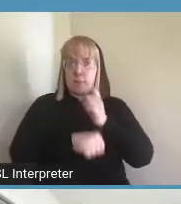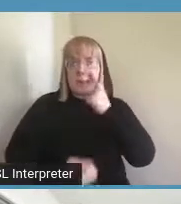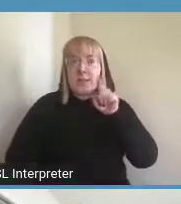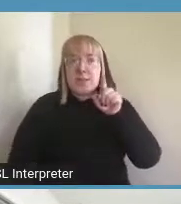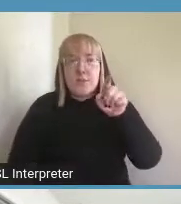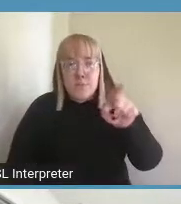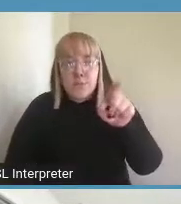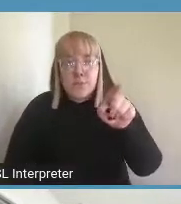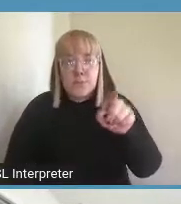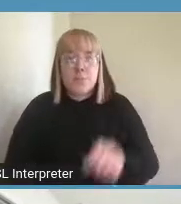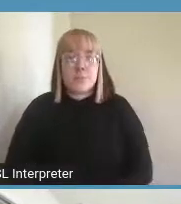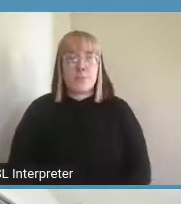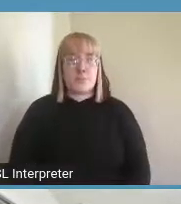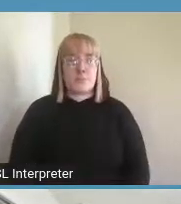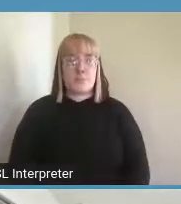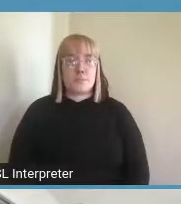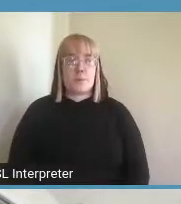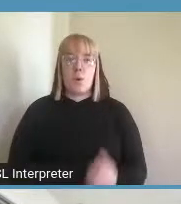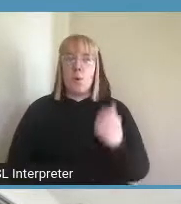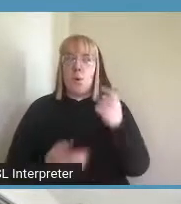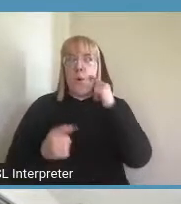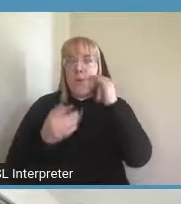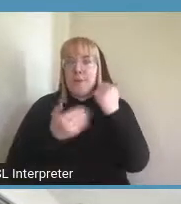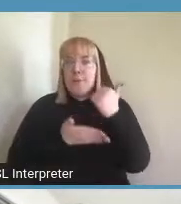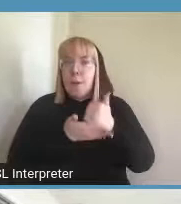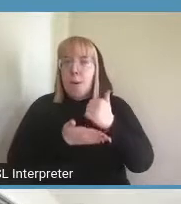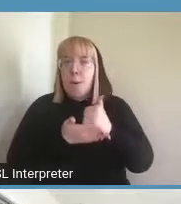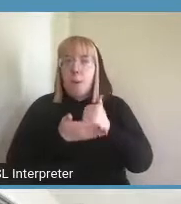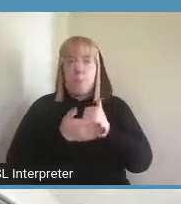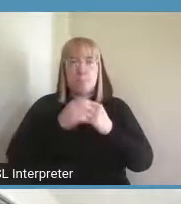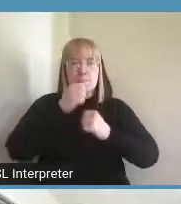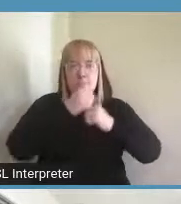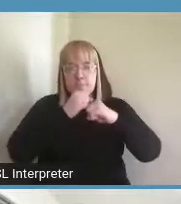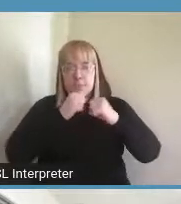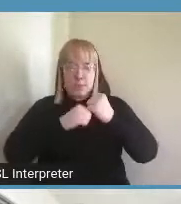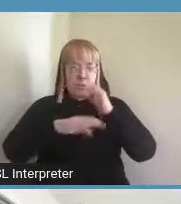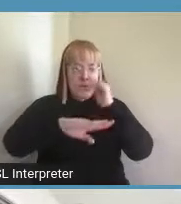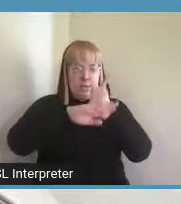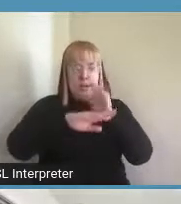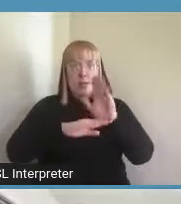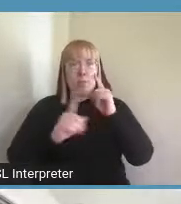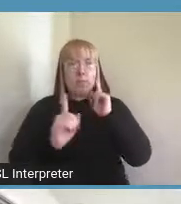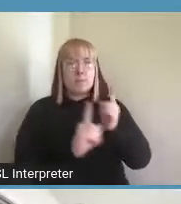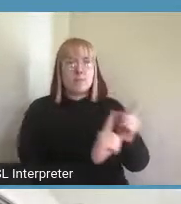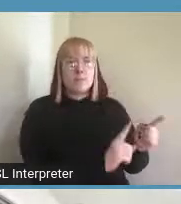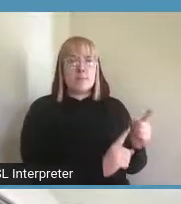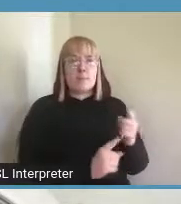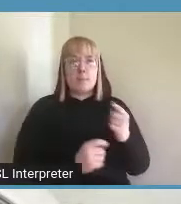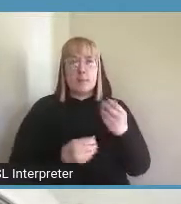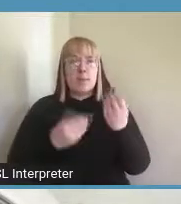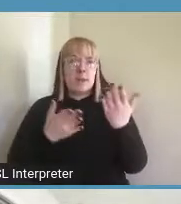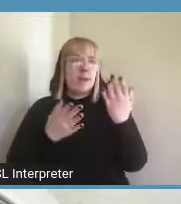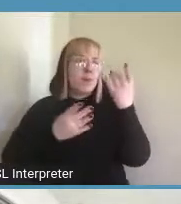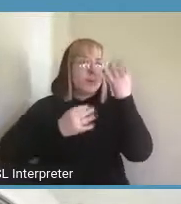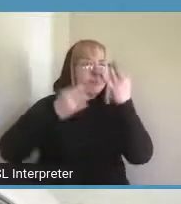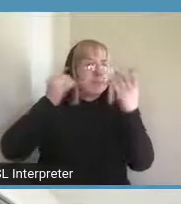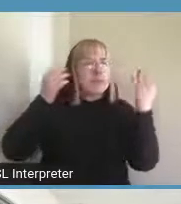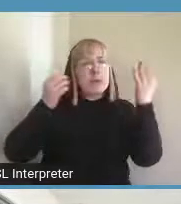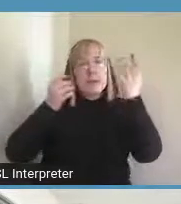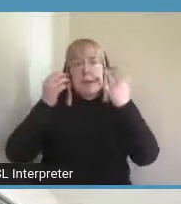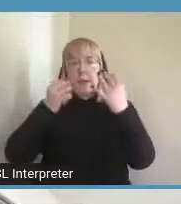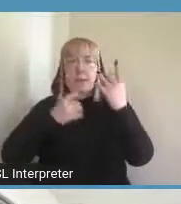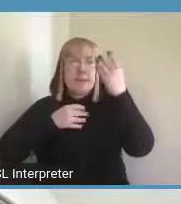you. So hopefully that helps with constructing some of these, and we'll give you some thoughts for how to do this for yourself. Now